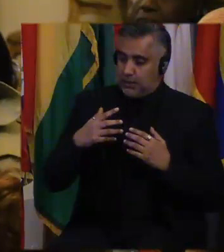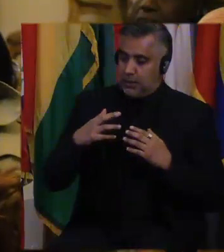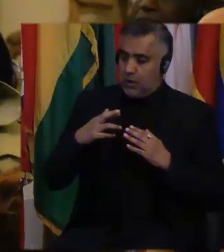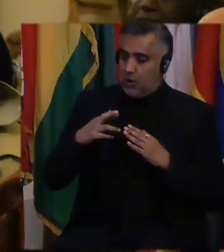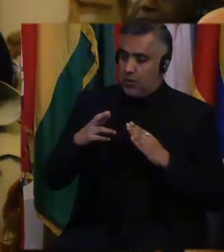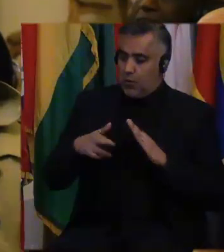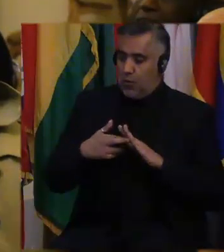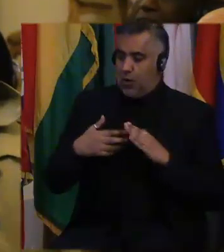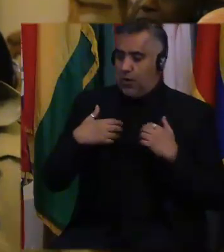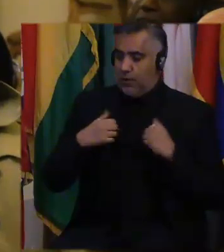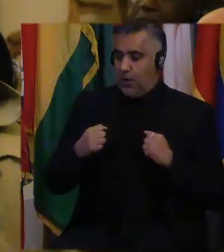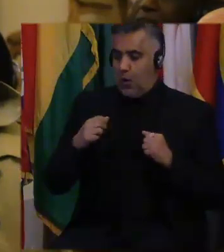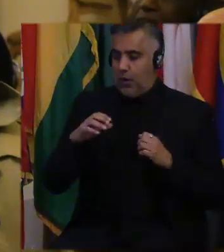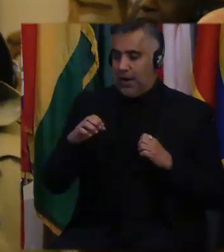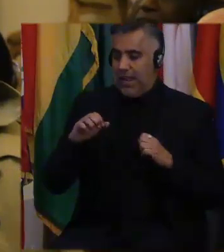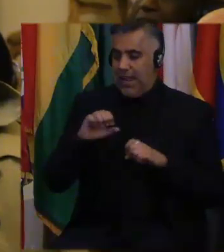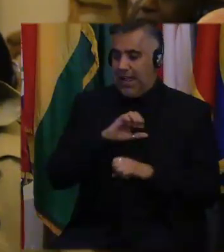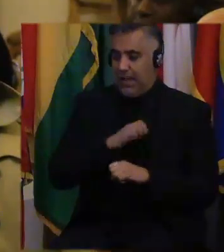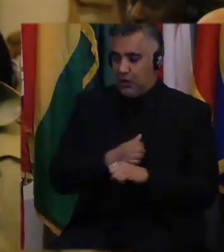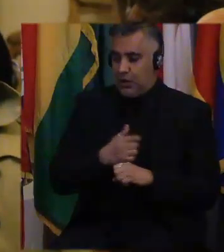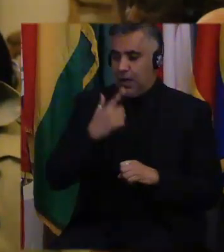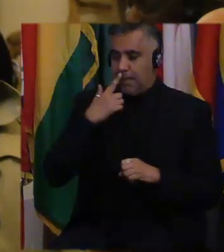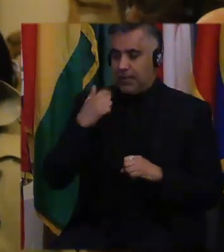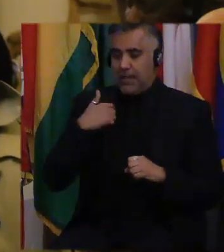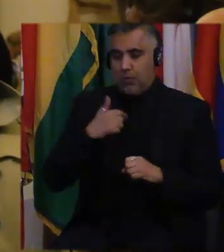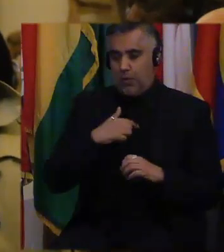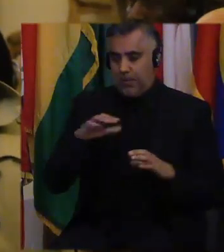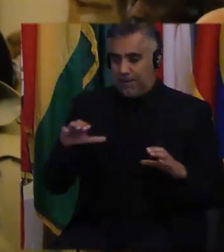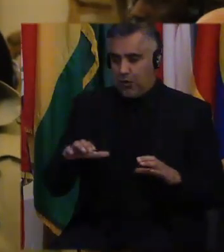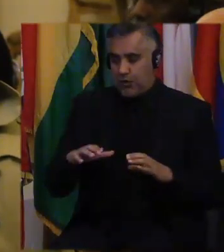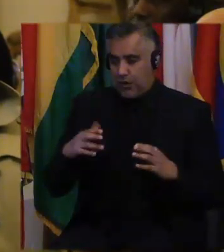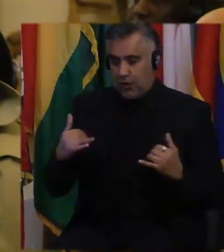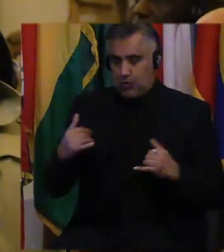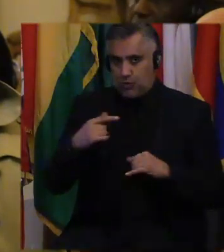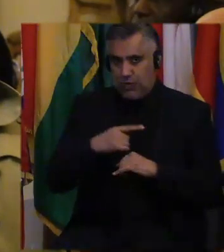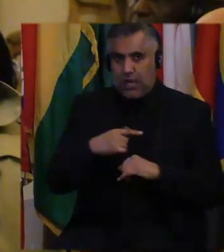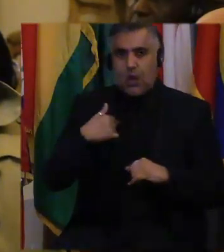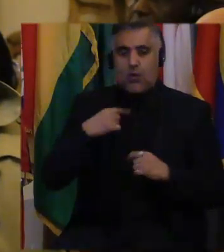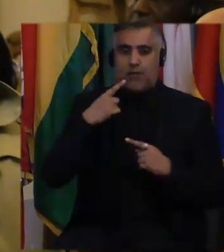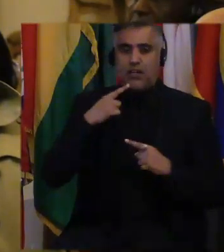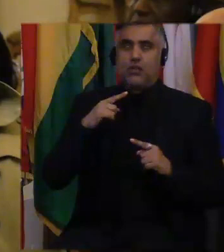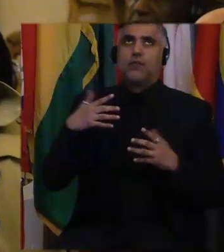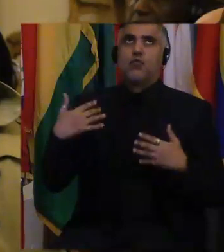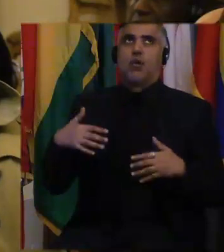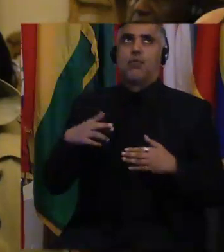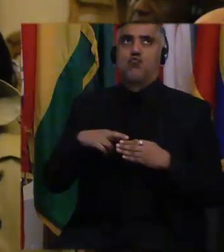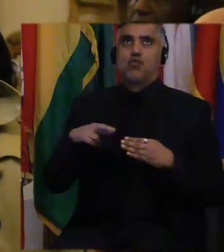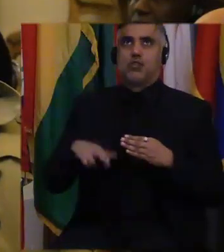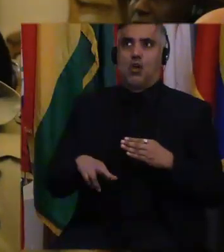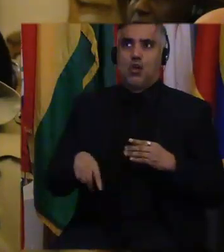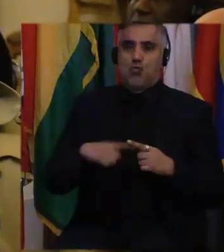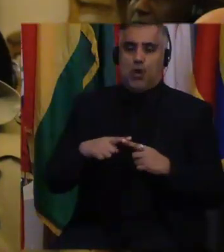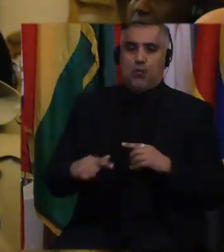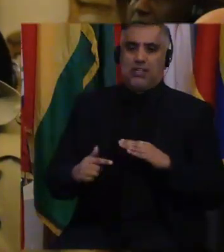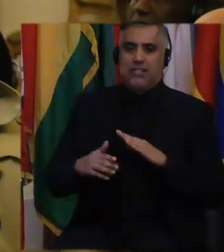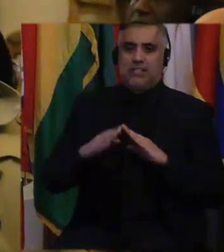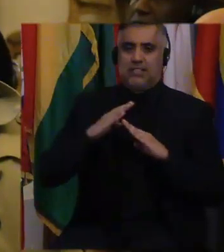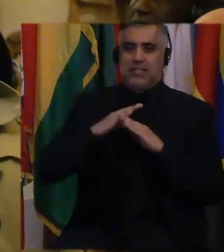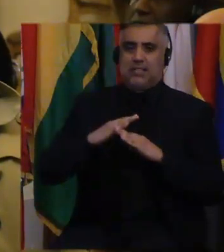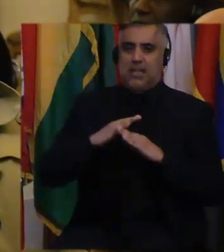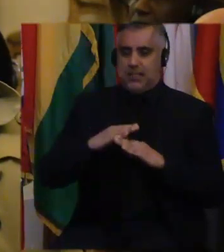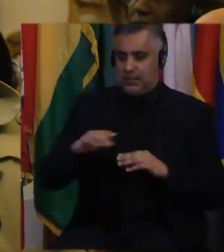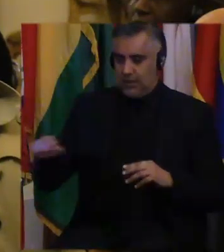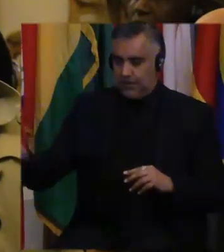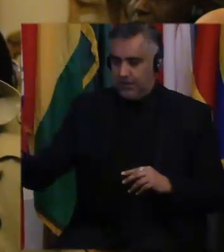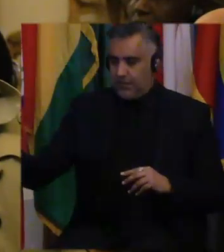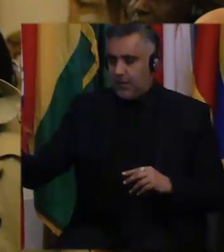of law, or even energy, because that's what we have been focusing on, and we achieved incredible results when we sensitized them.